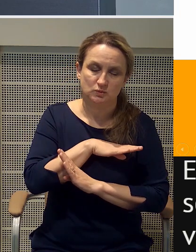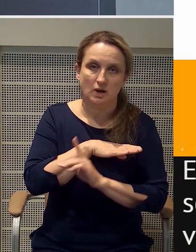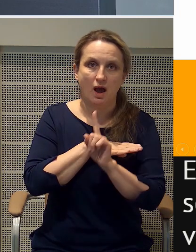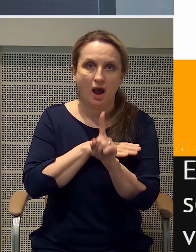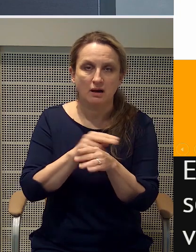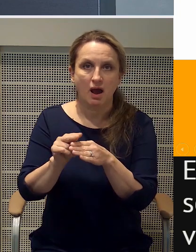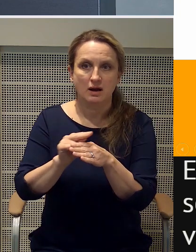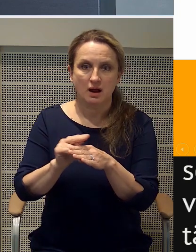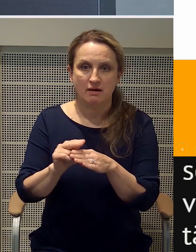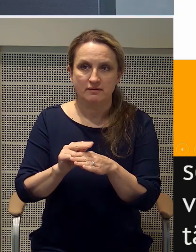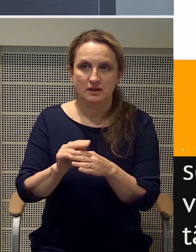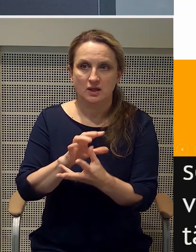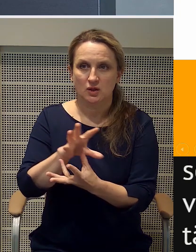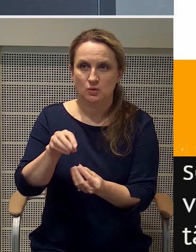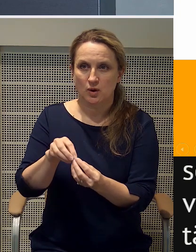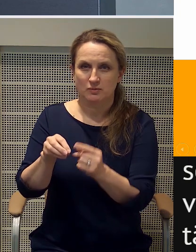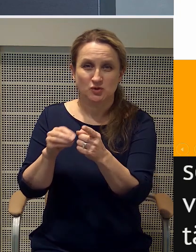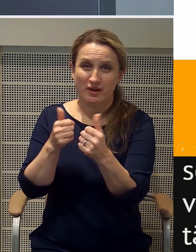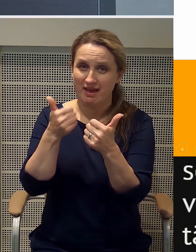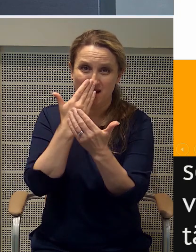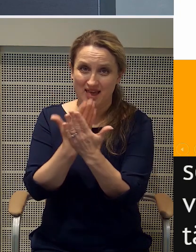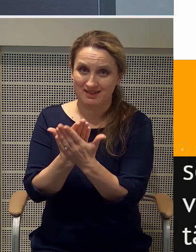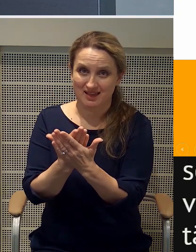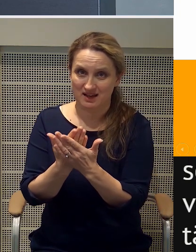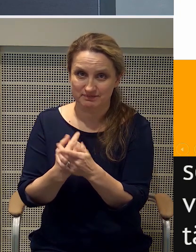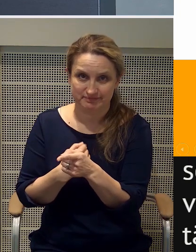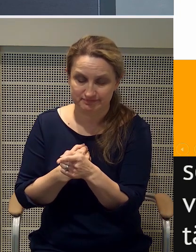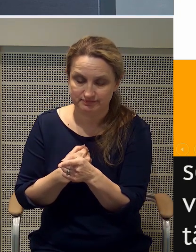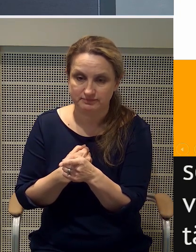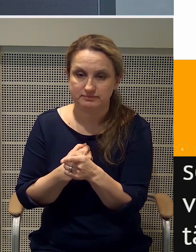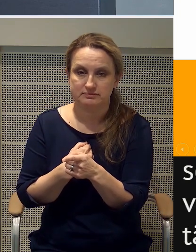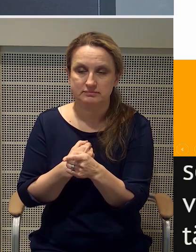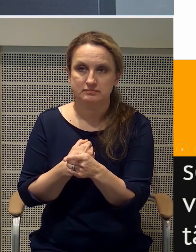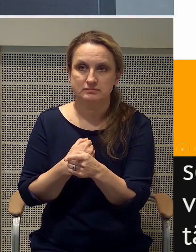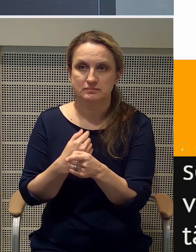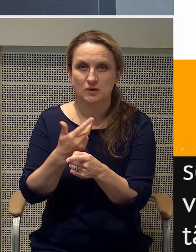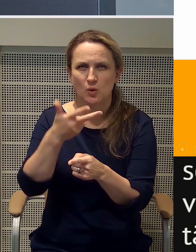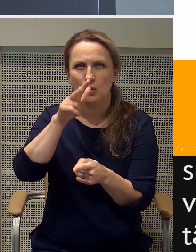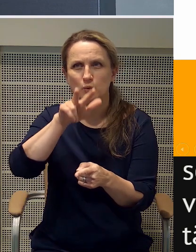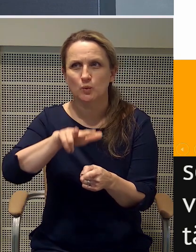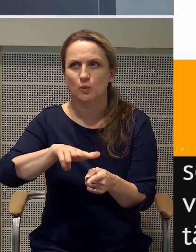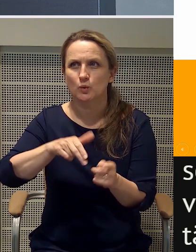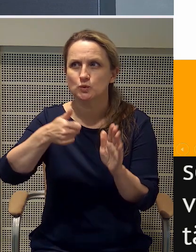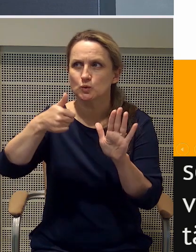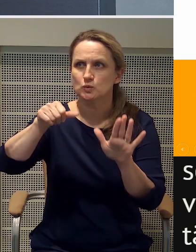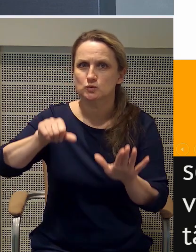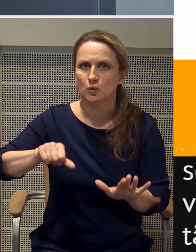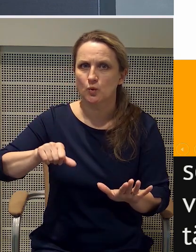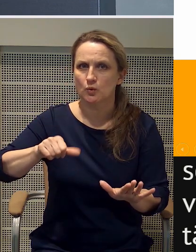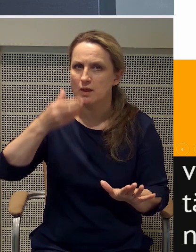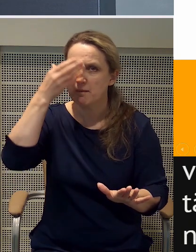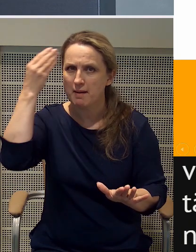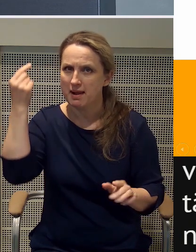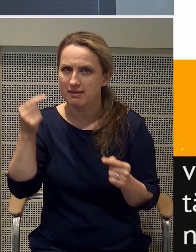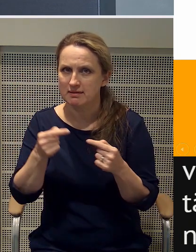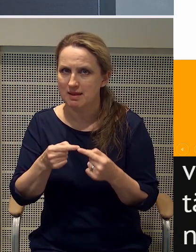decided to continue with this help with 2 further patients, one of which is unfortunate not among